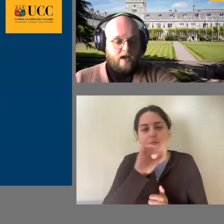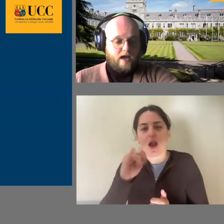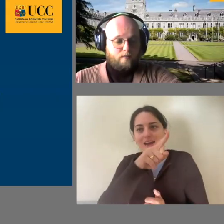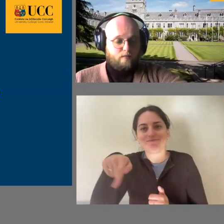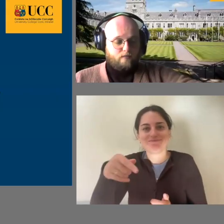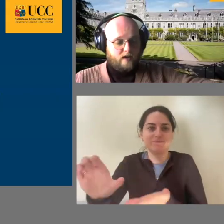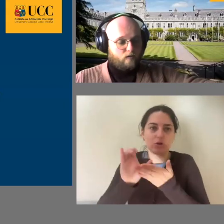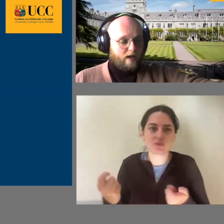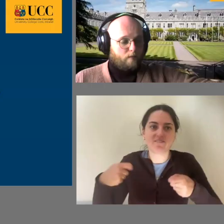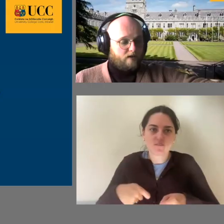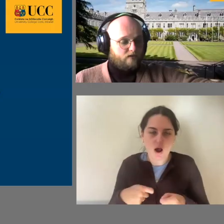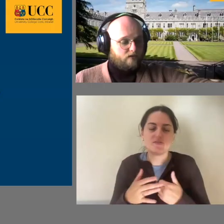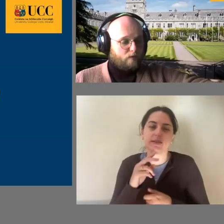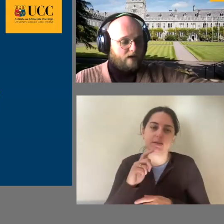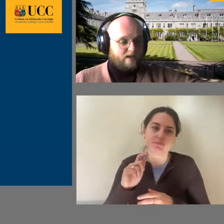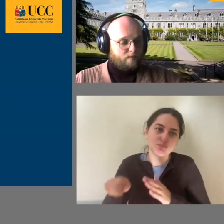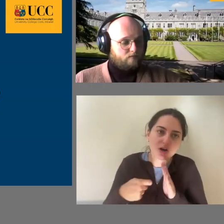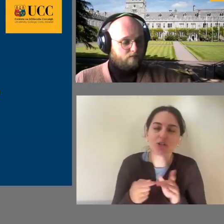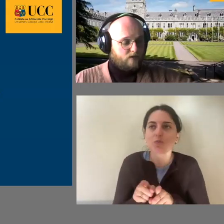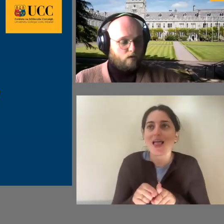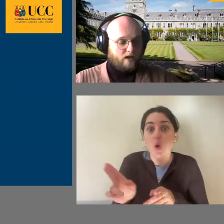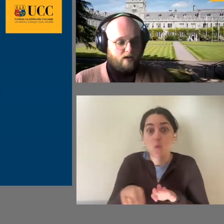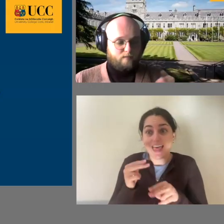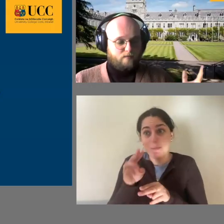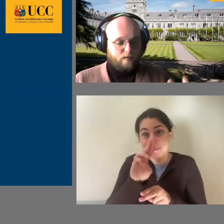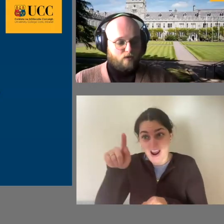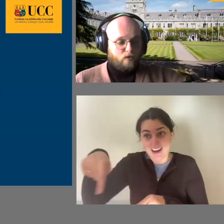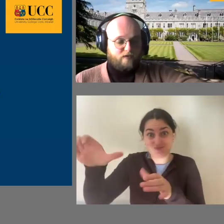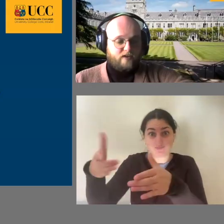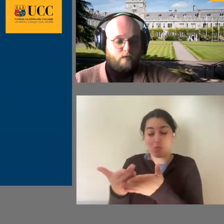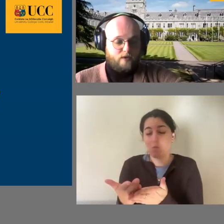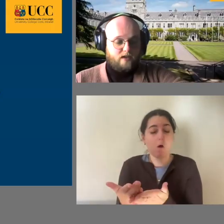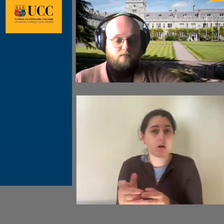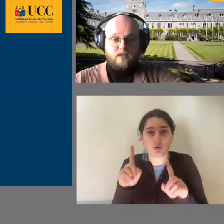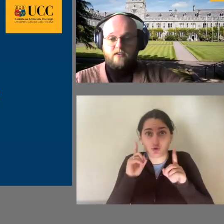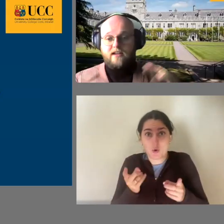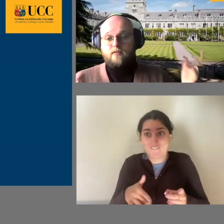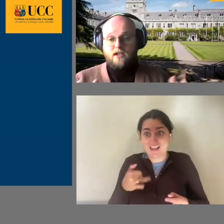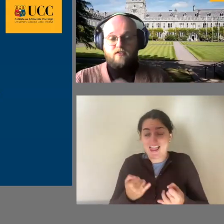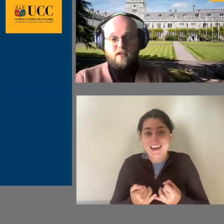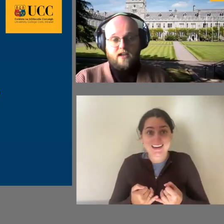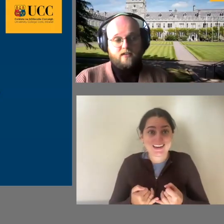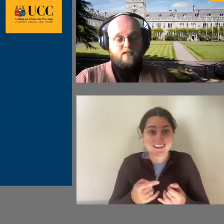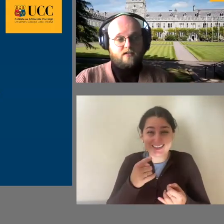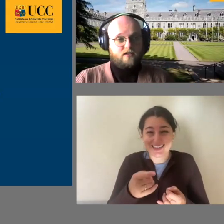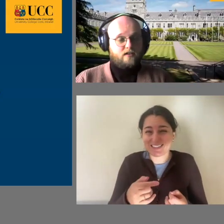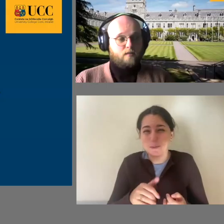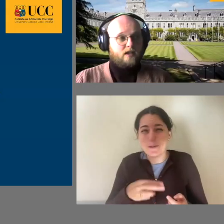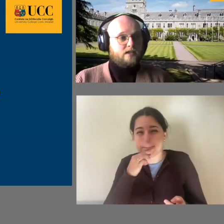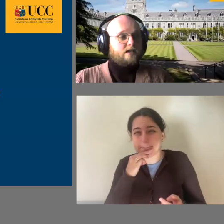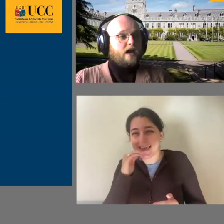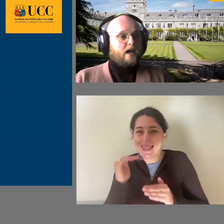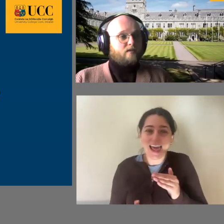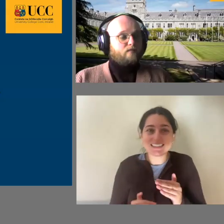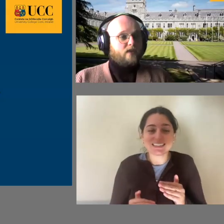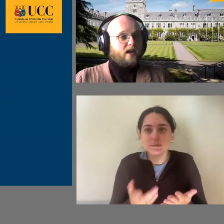contributors as well, because without them, I don't know if this would be necessarily as meaningful as it turned out to